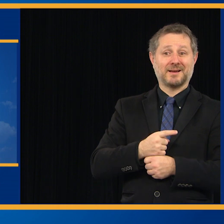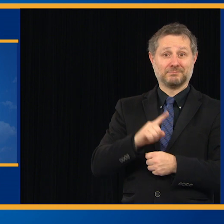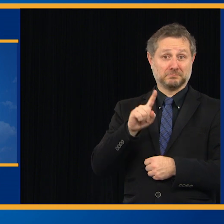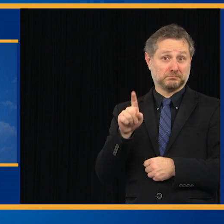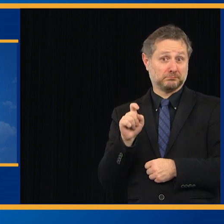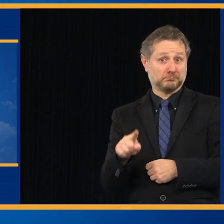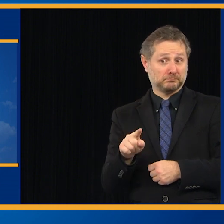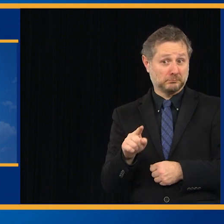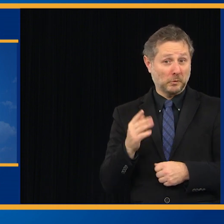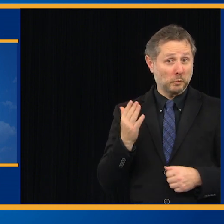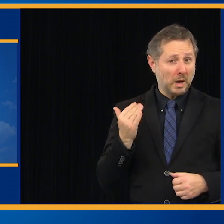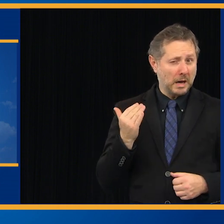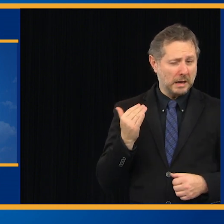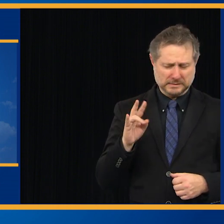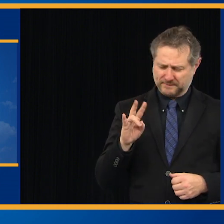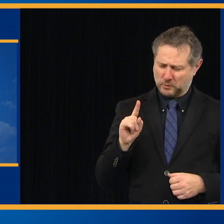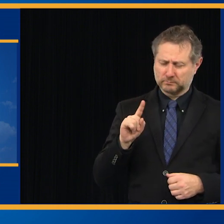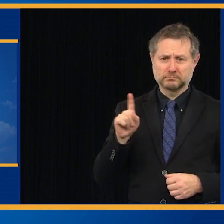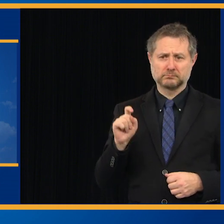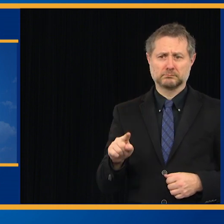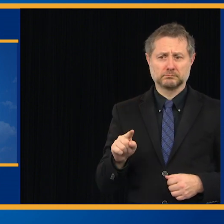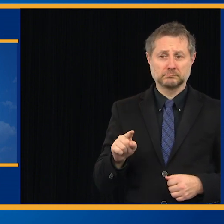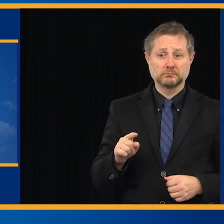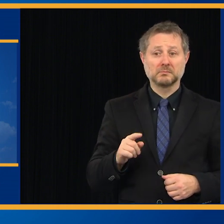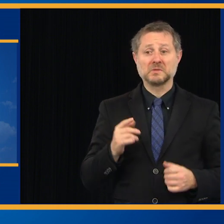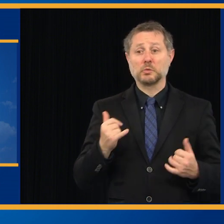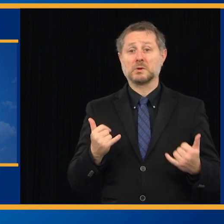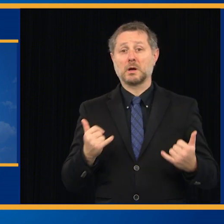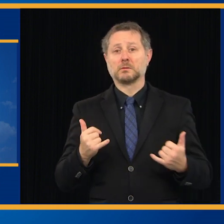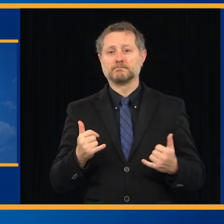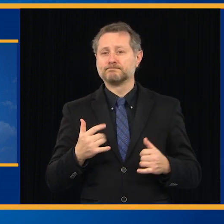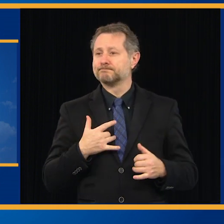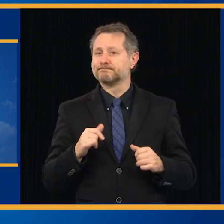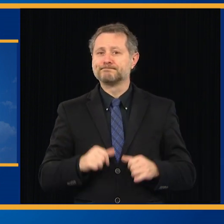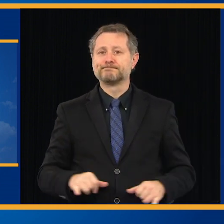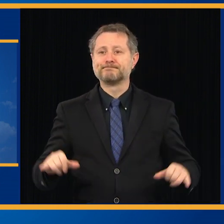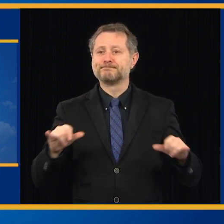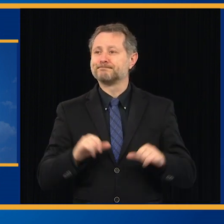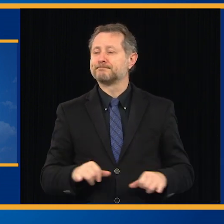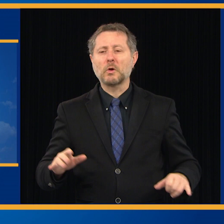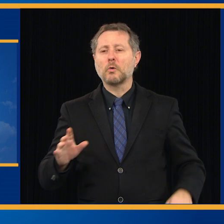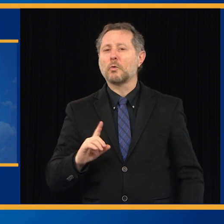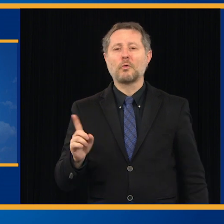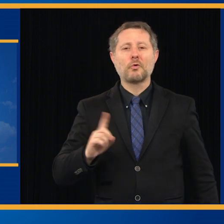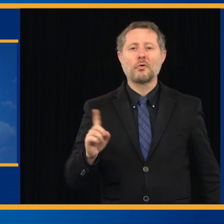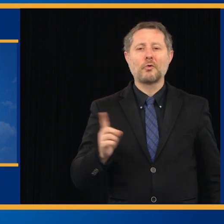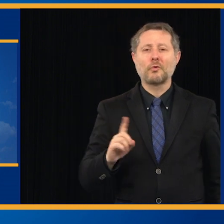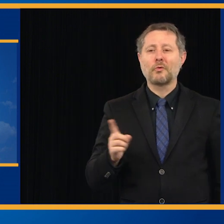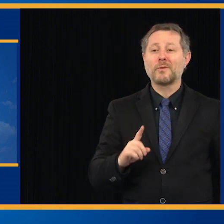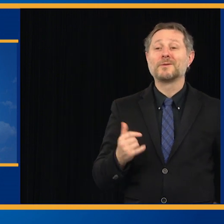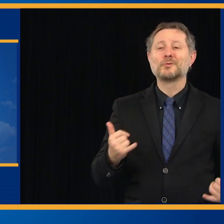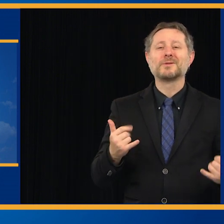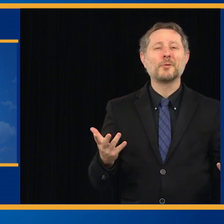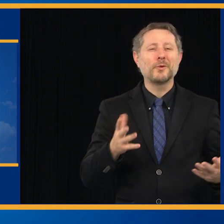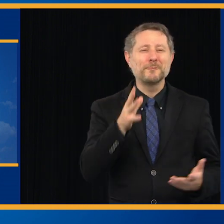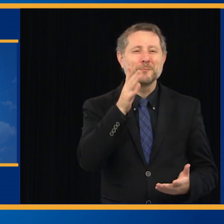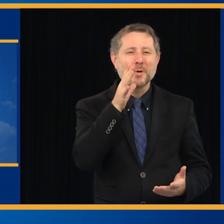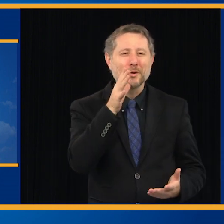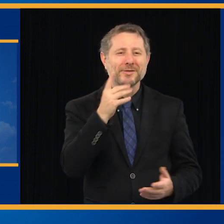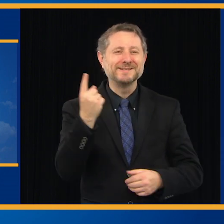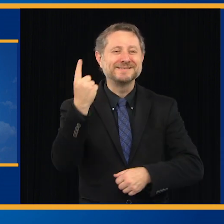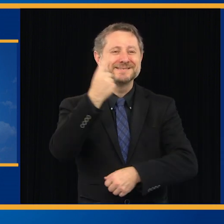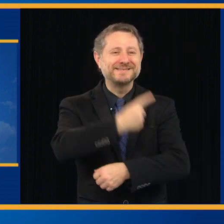because today is not really just day 71. Today is Mother's Day,